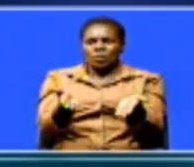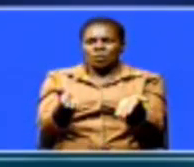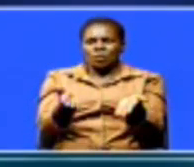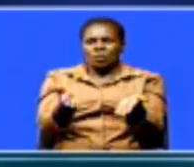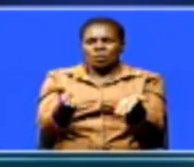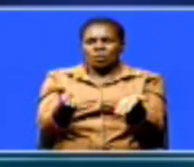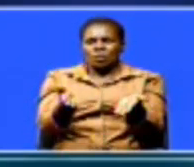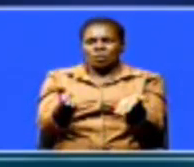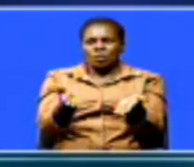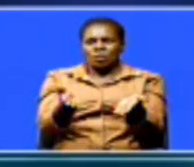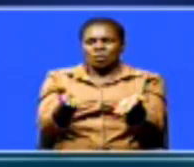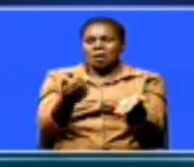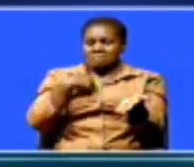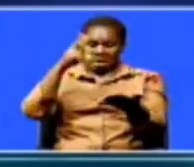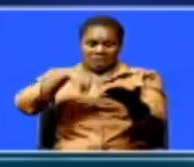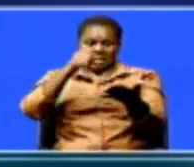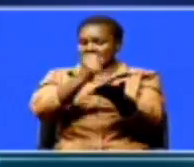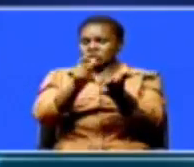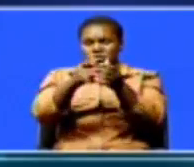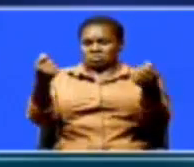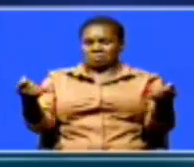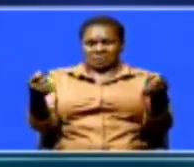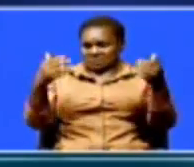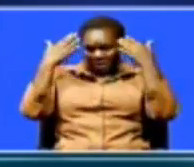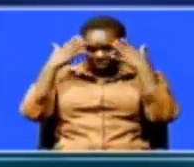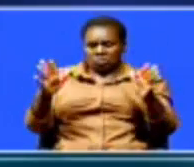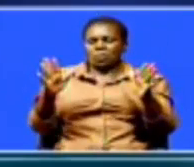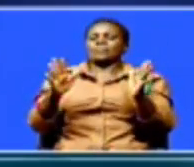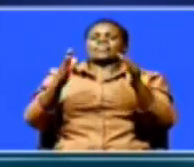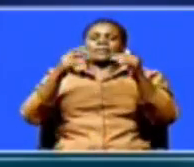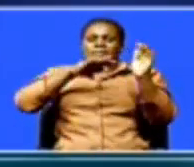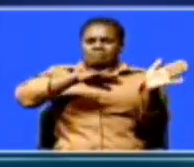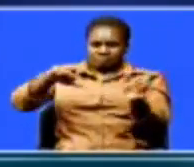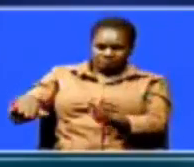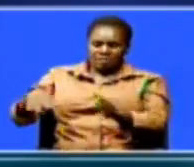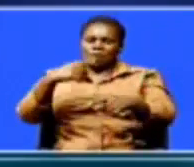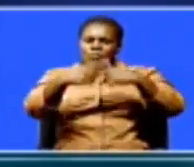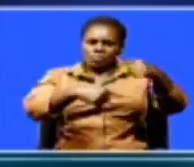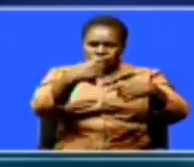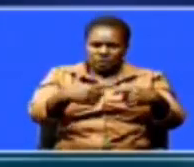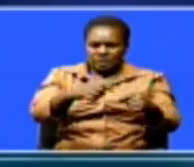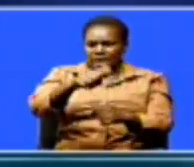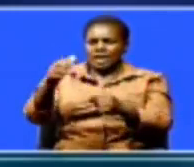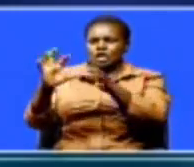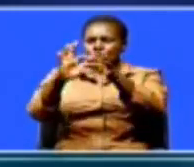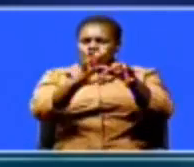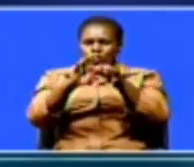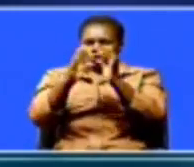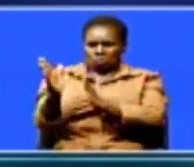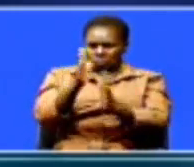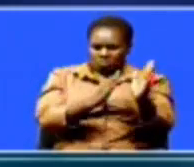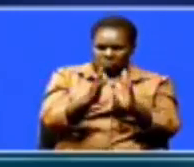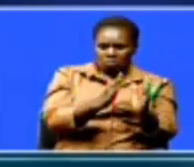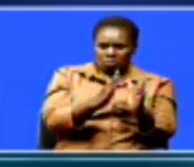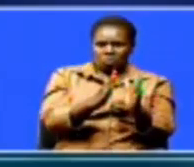I read it in the papers, by the way. I'd like to confirm that the procedure for any coalition arrangements